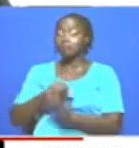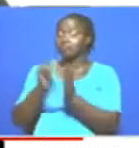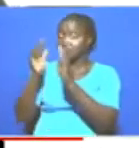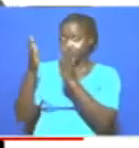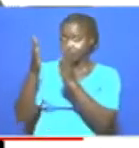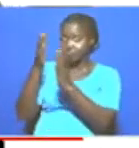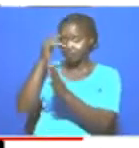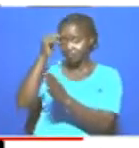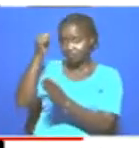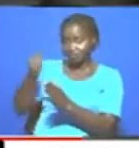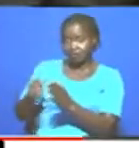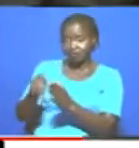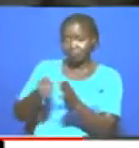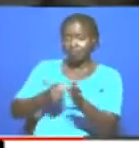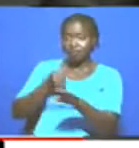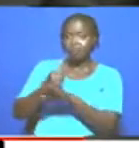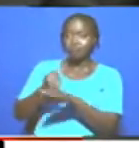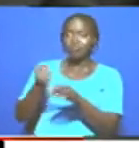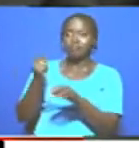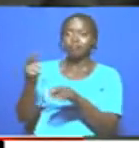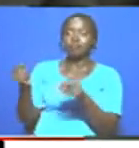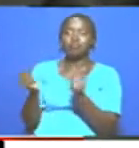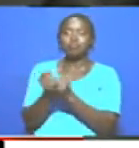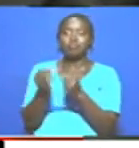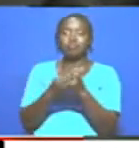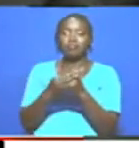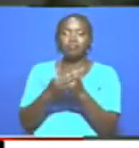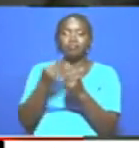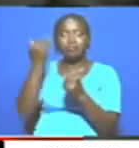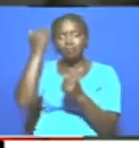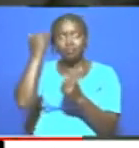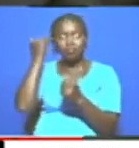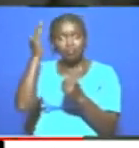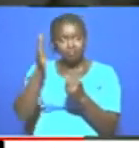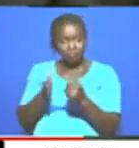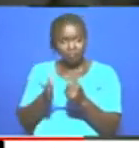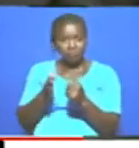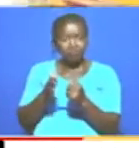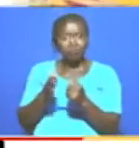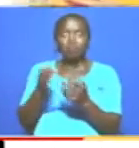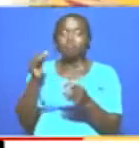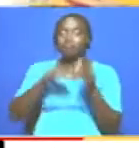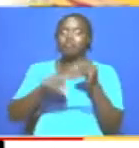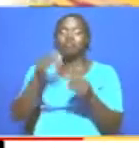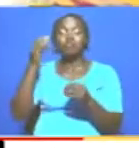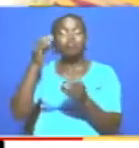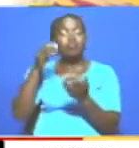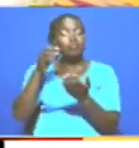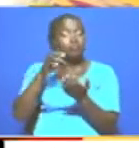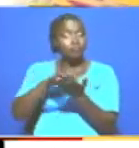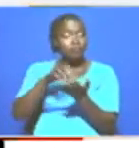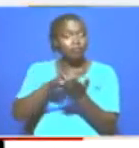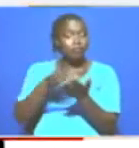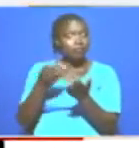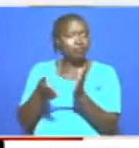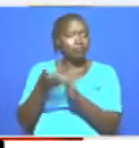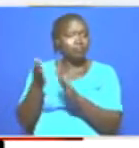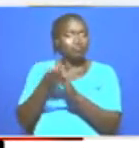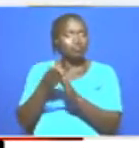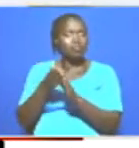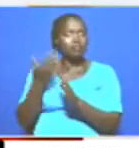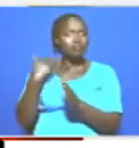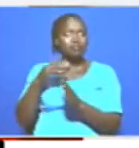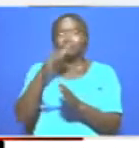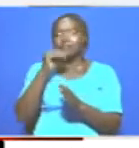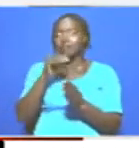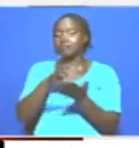appointing 118 magistrates to deal with election offences cases, he urged them to expedite the hate speech cases. This